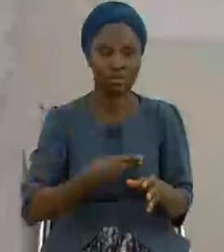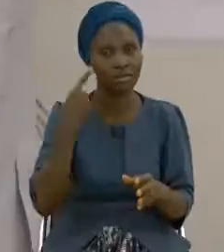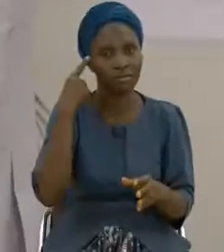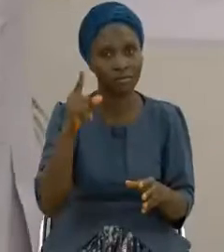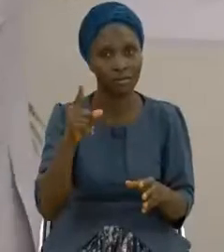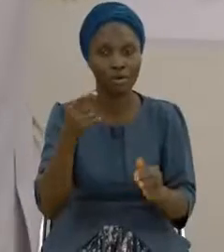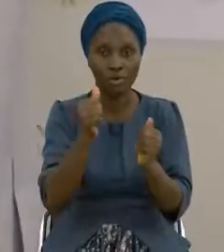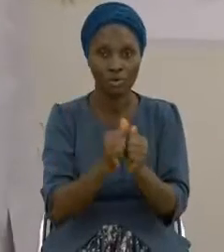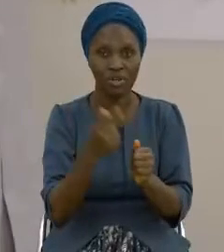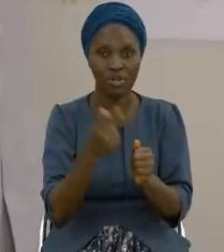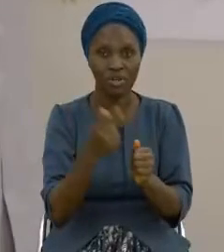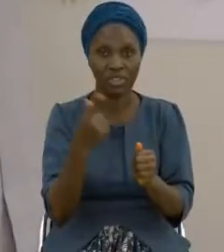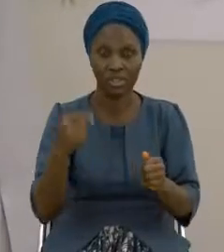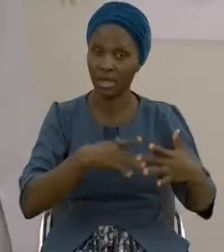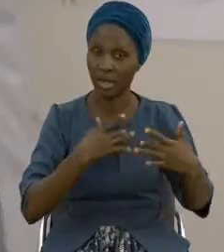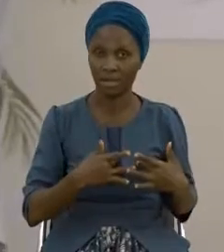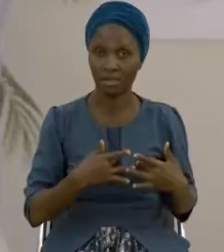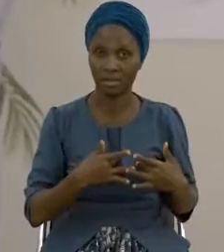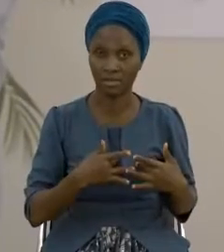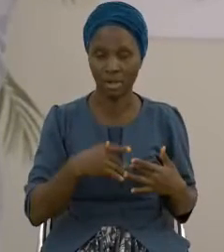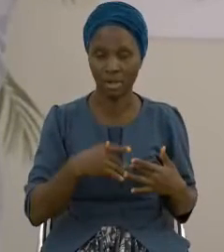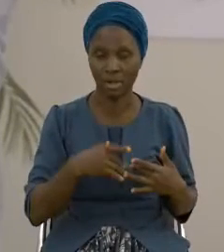man believeth.